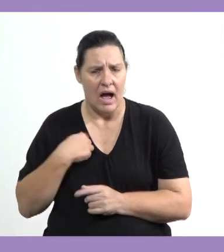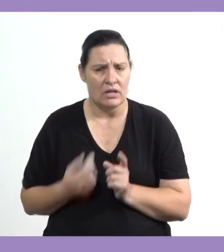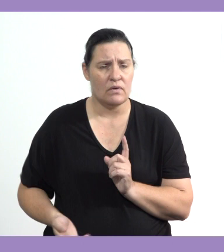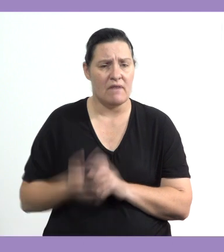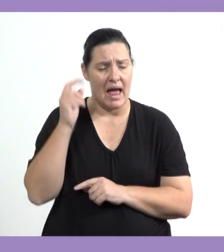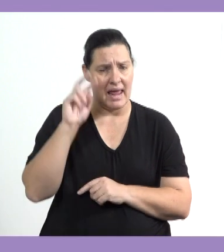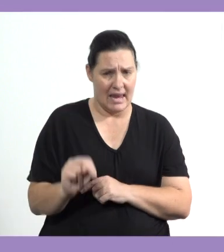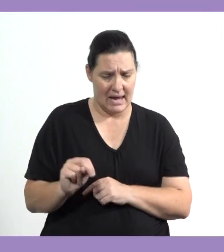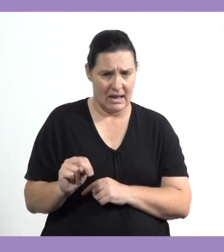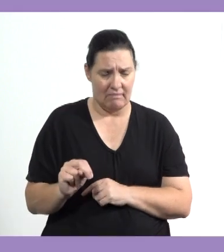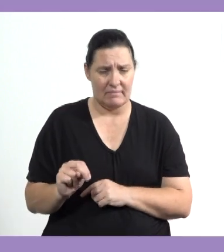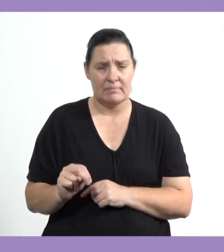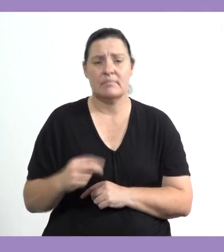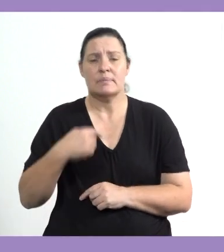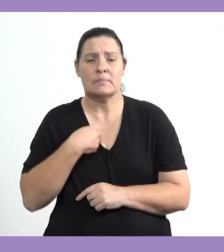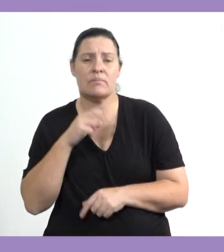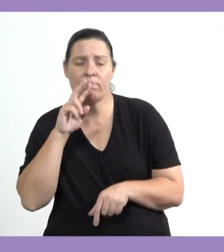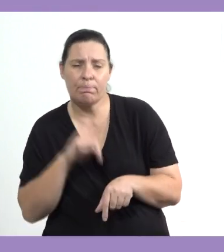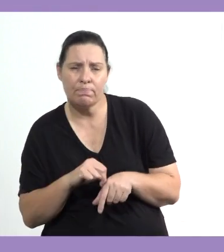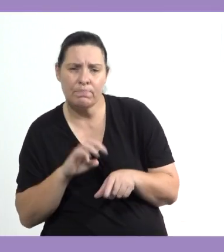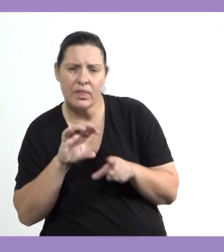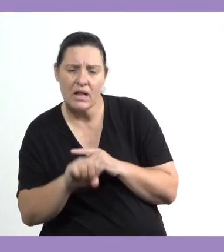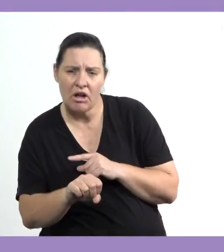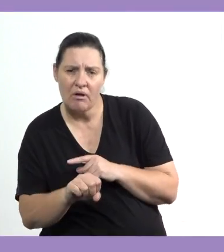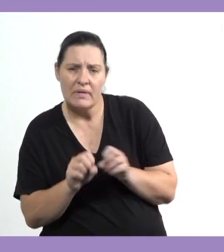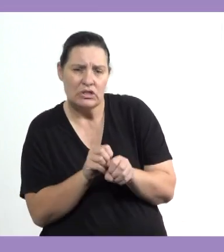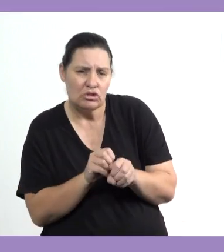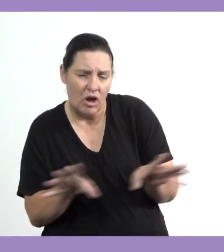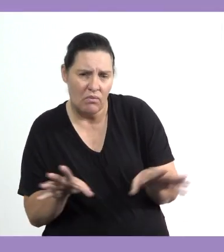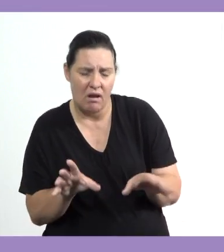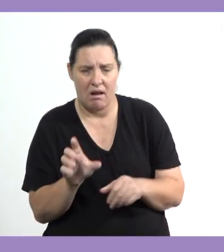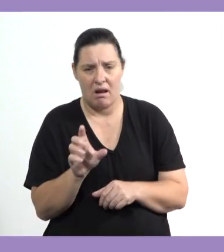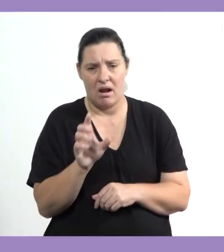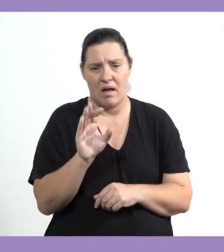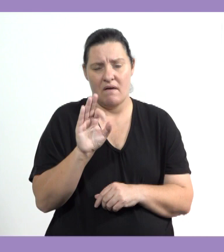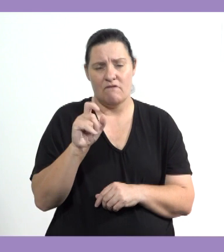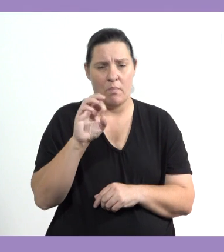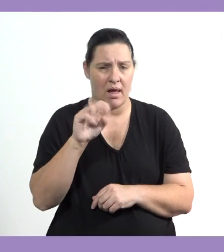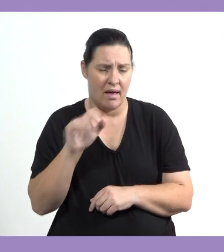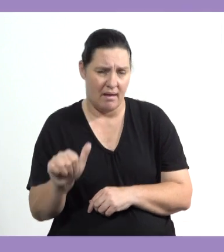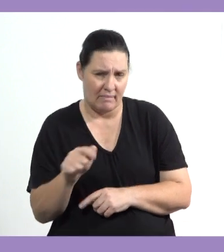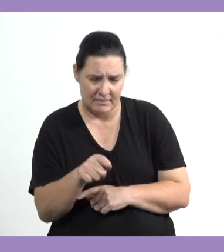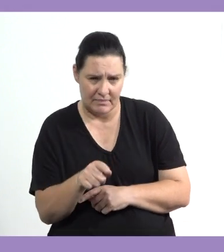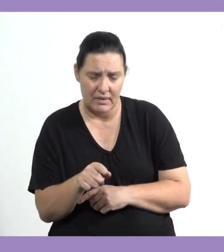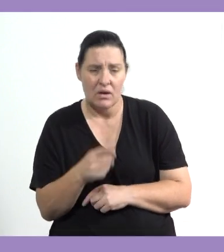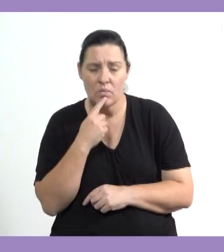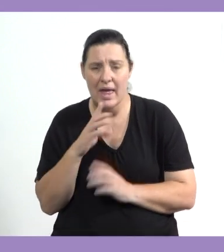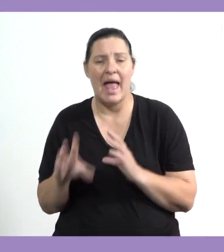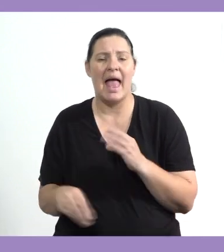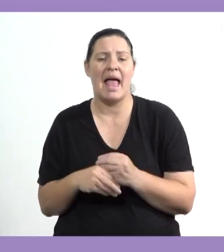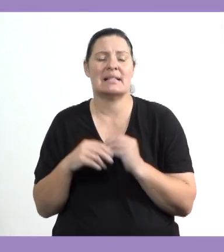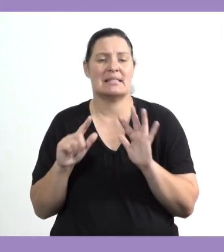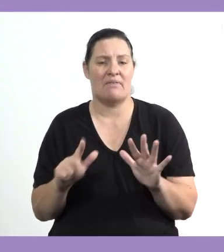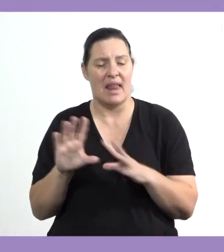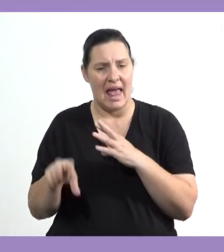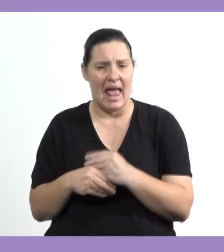us to find the nth term, we need to find the general term. And as we can see, we are